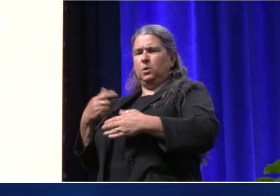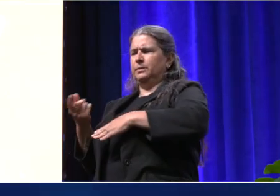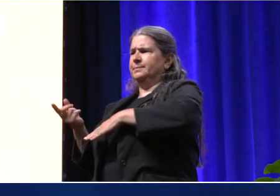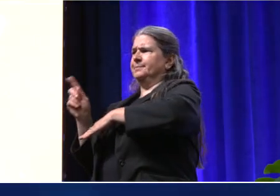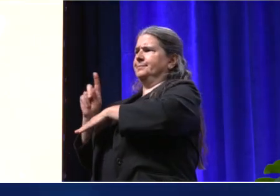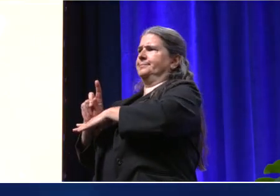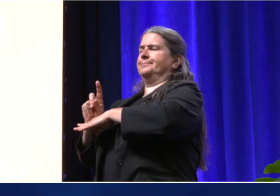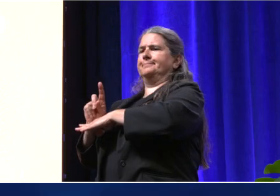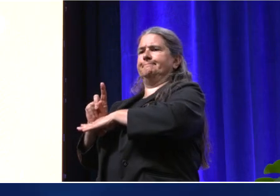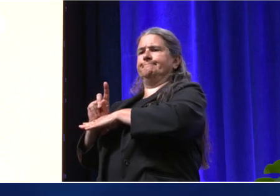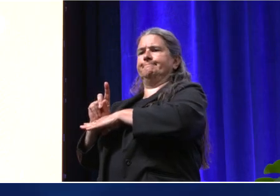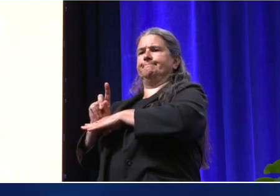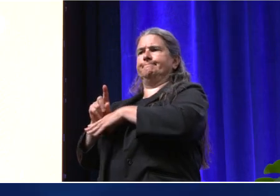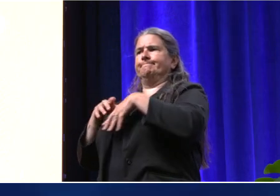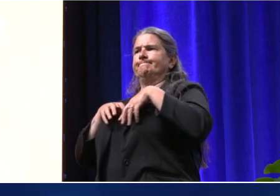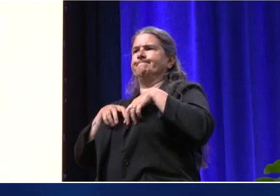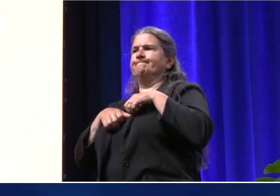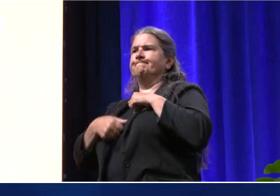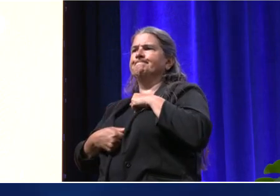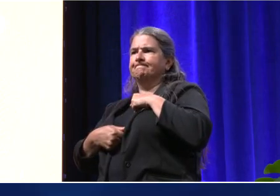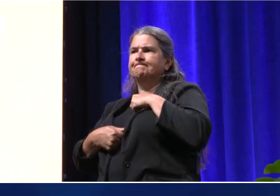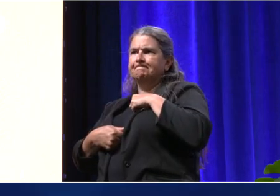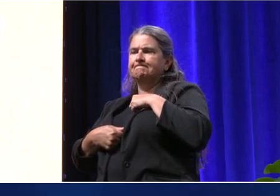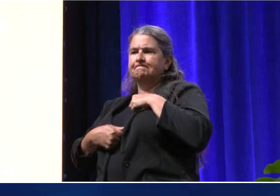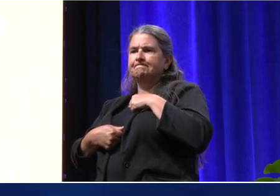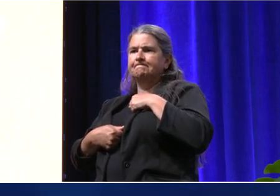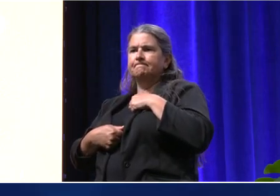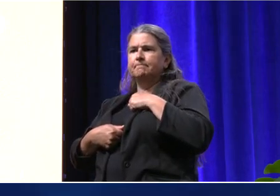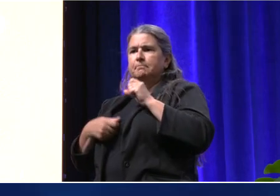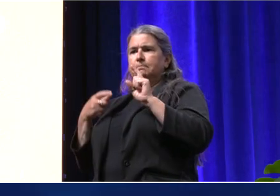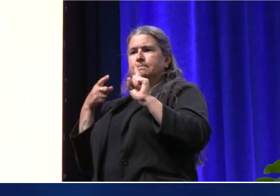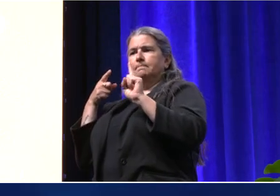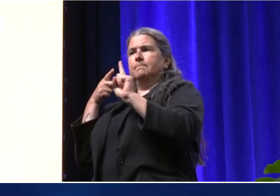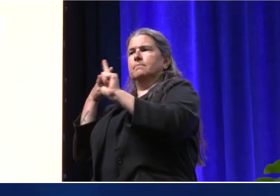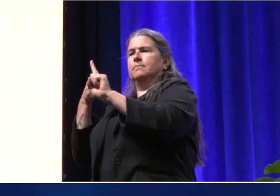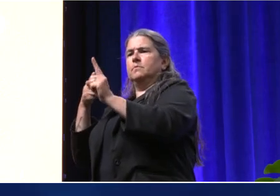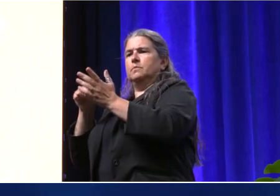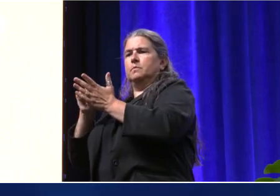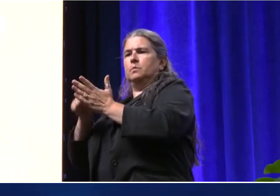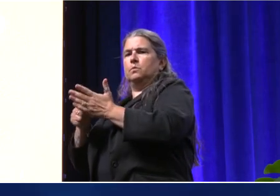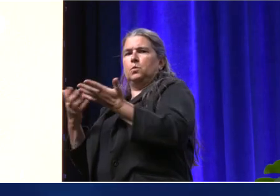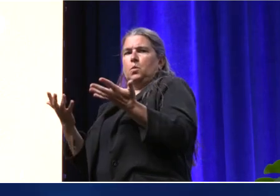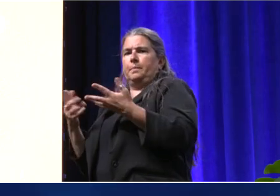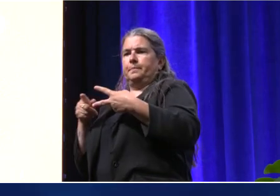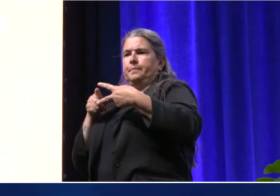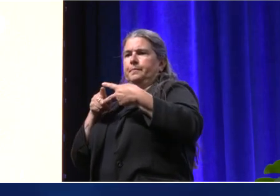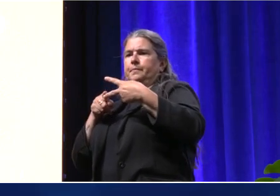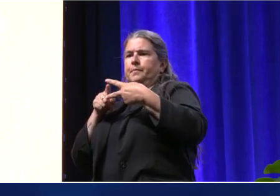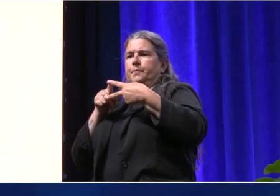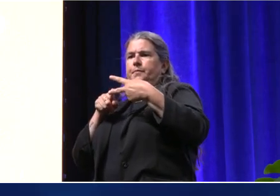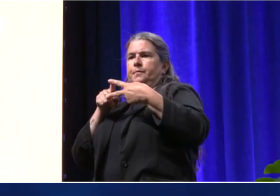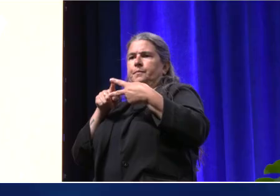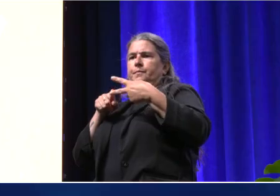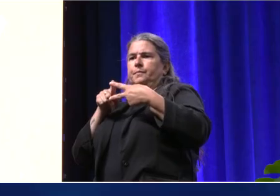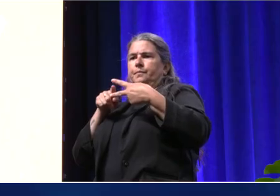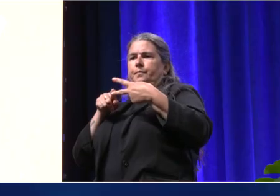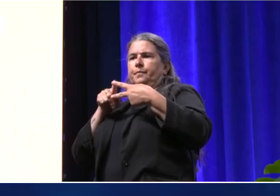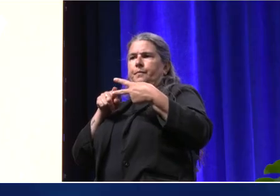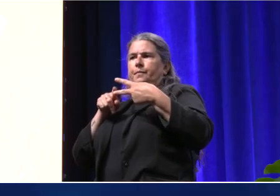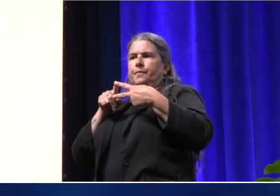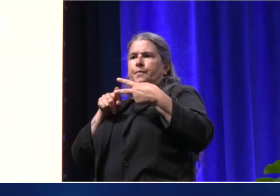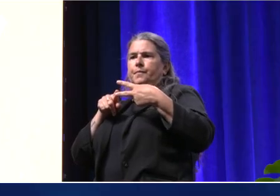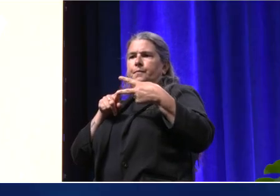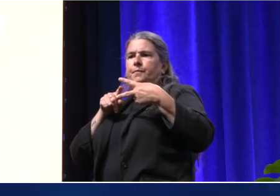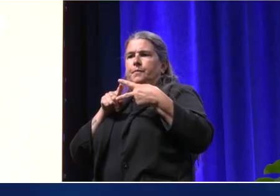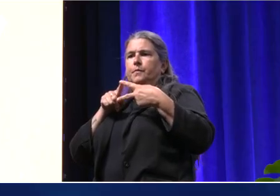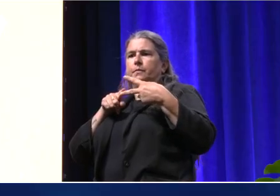The main point that I want to bring out today is answering these two questions and encouraging you to think about how to answer these questions in